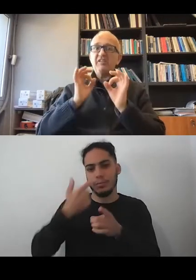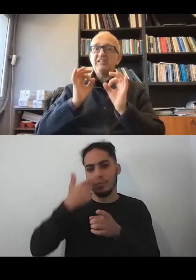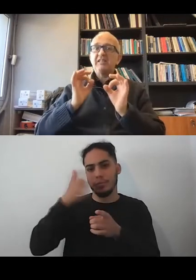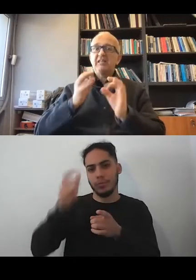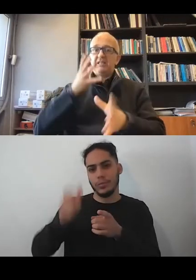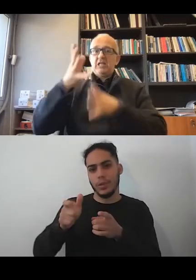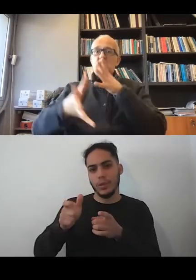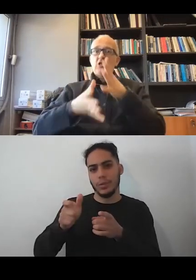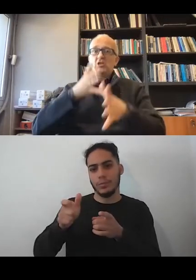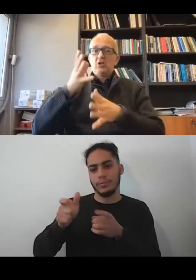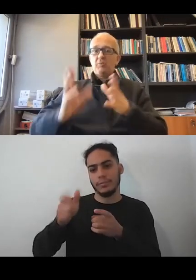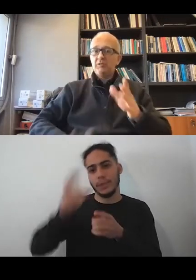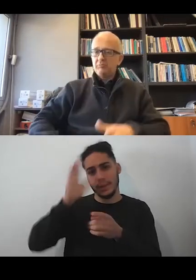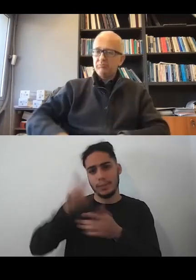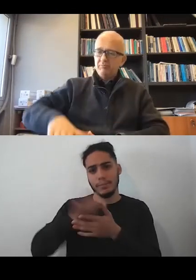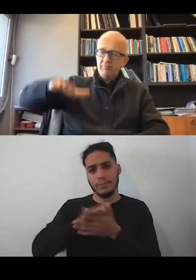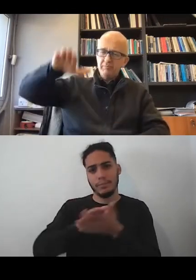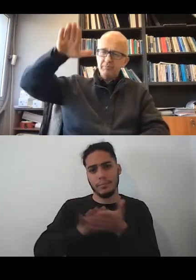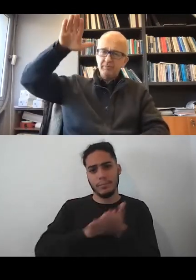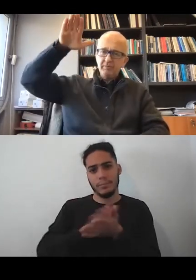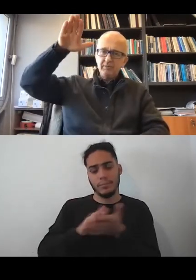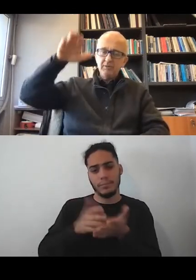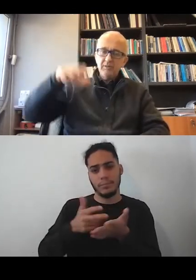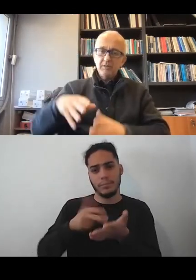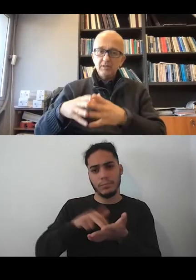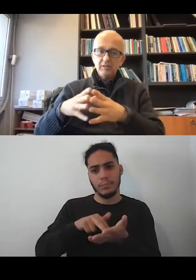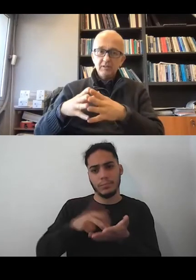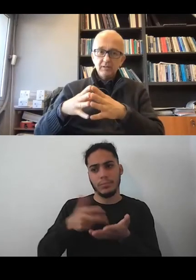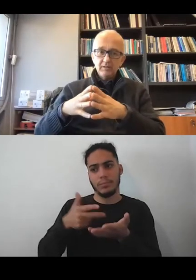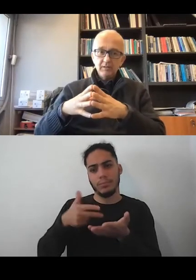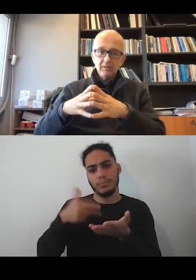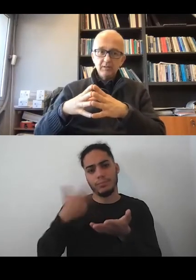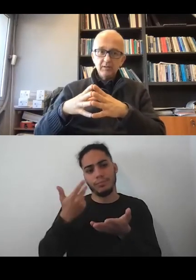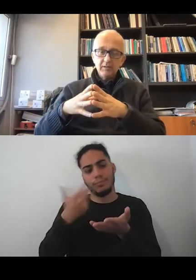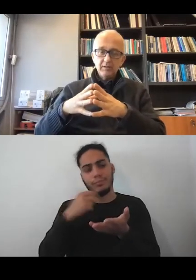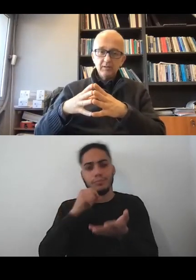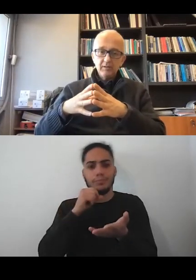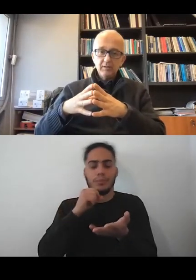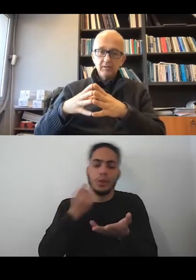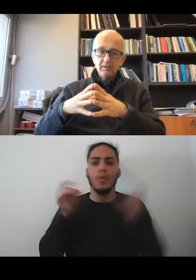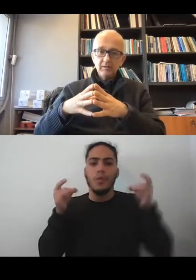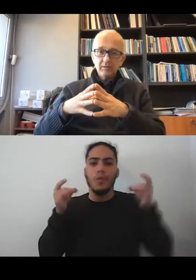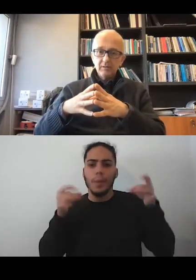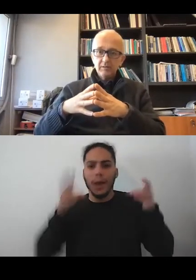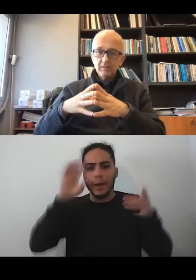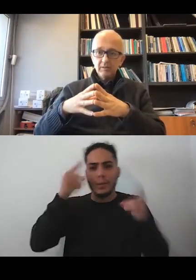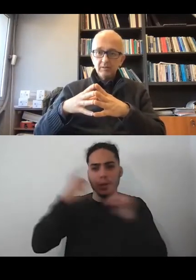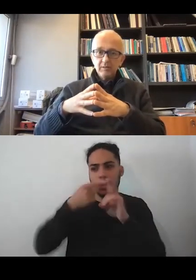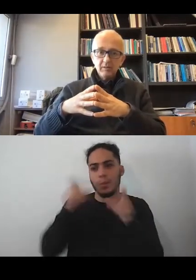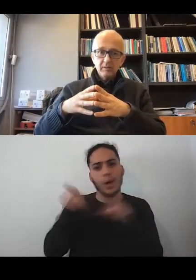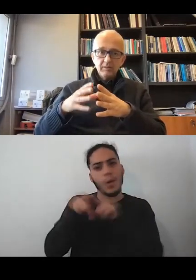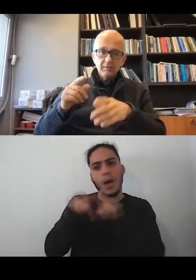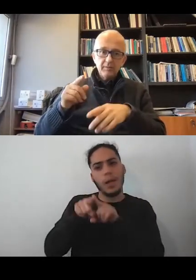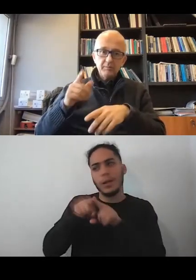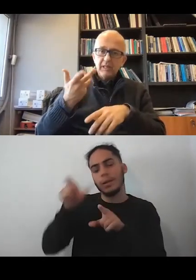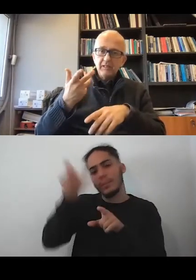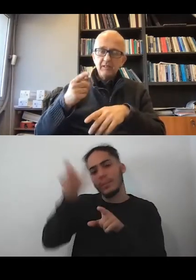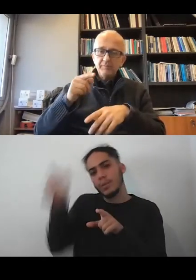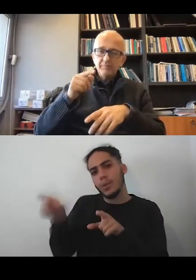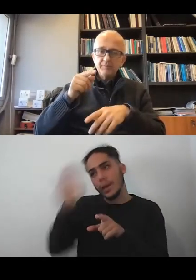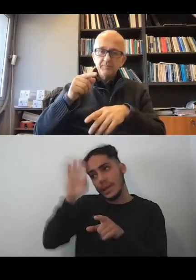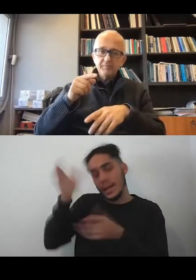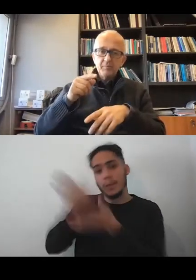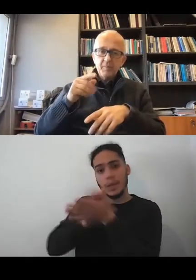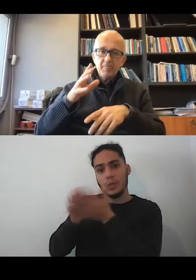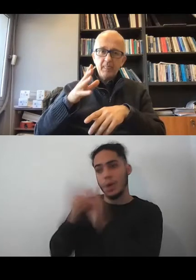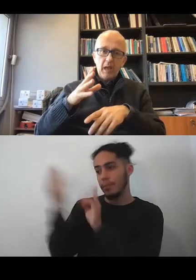person. And because if the feedback isn't up to their standards, then well, you might